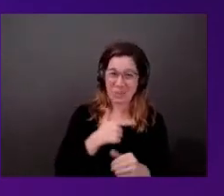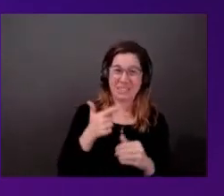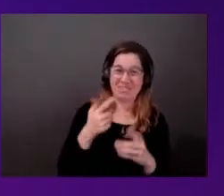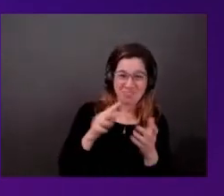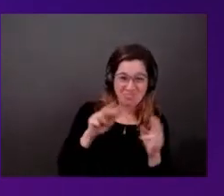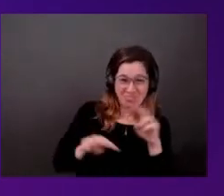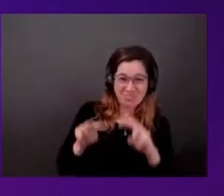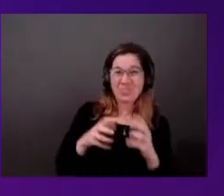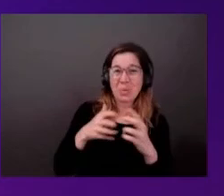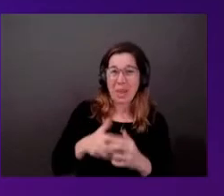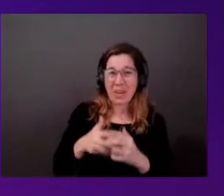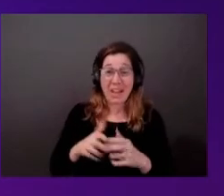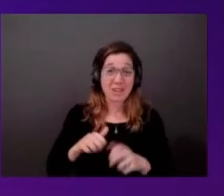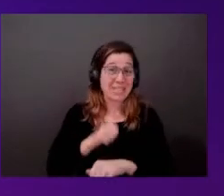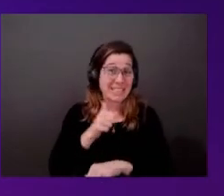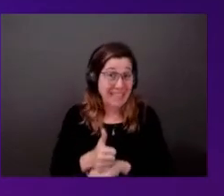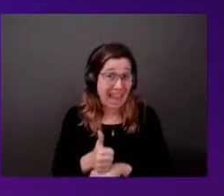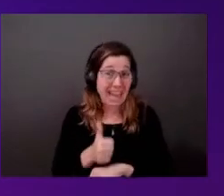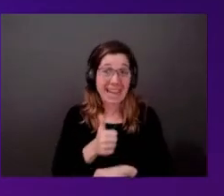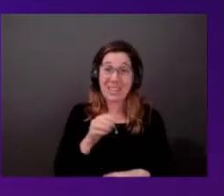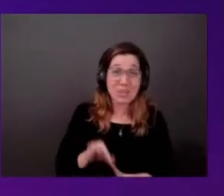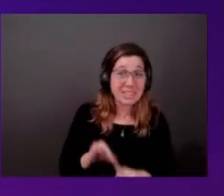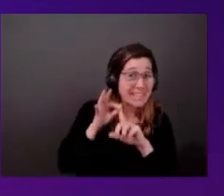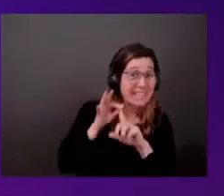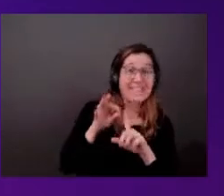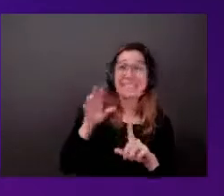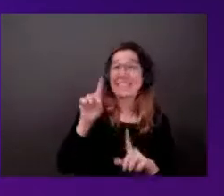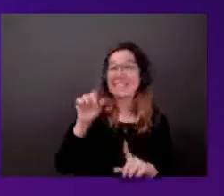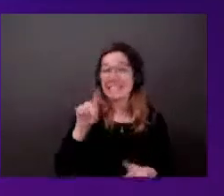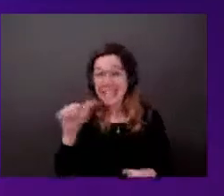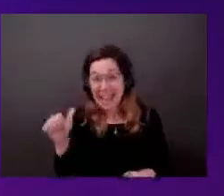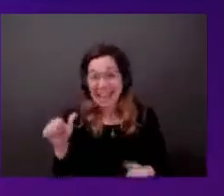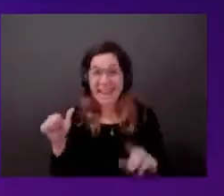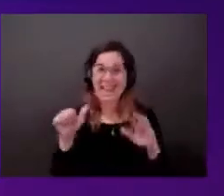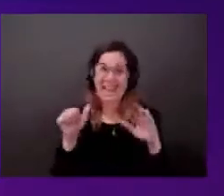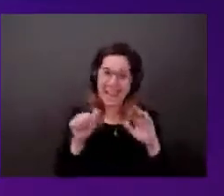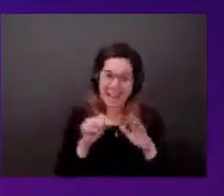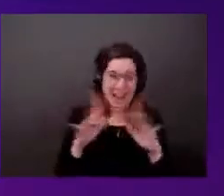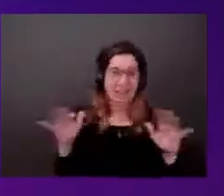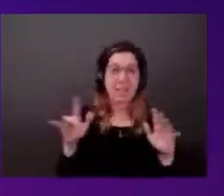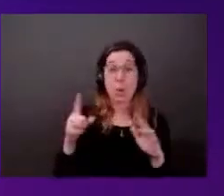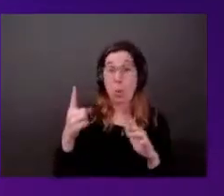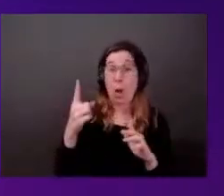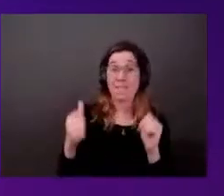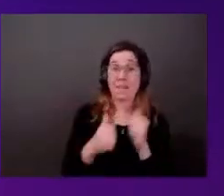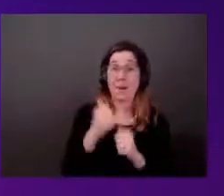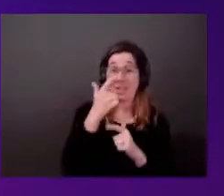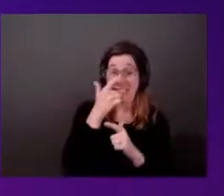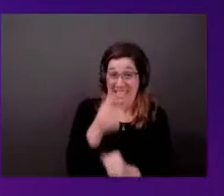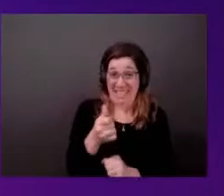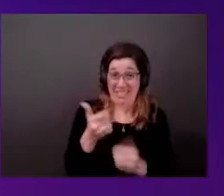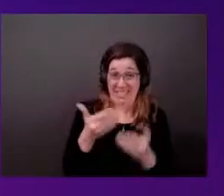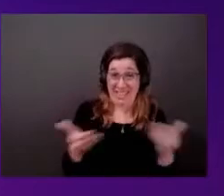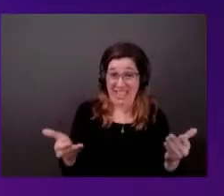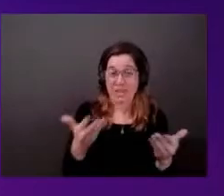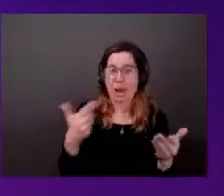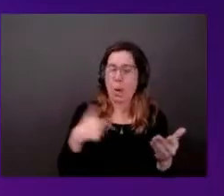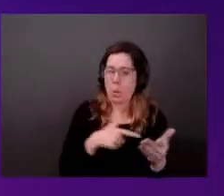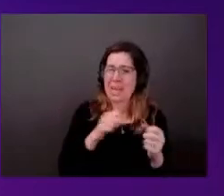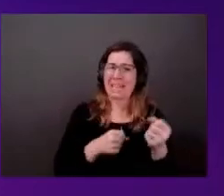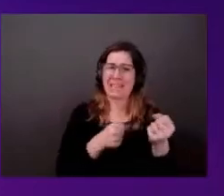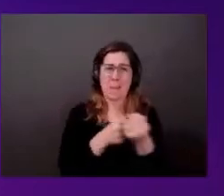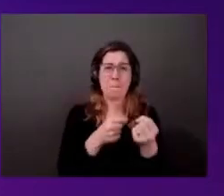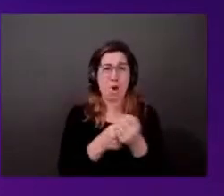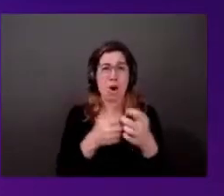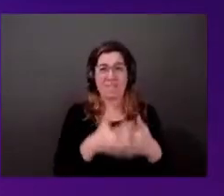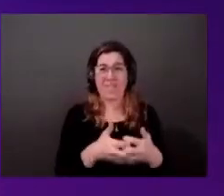especially location and machine data, to take this to the next level. One of the most interesting things is how we're better able to support the shop floor. So this